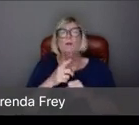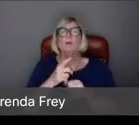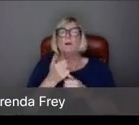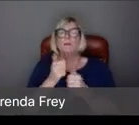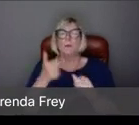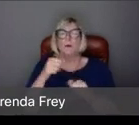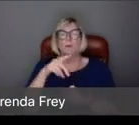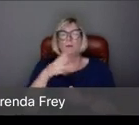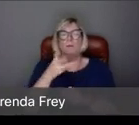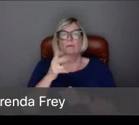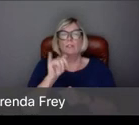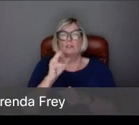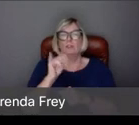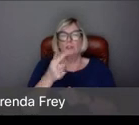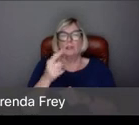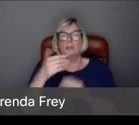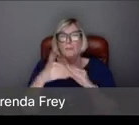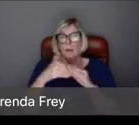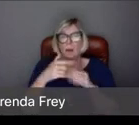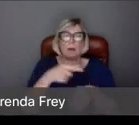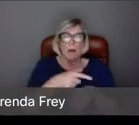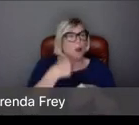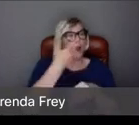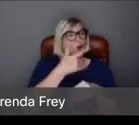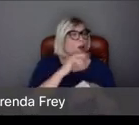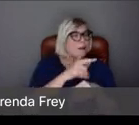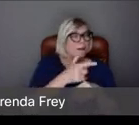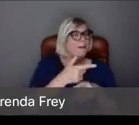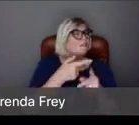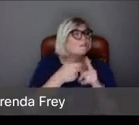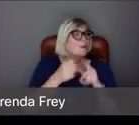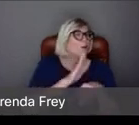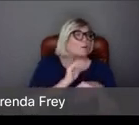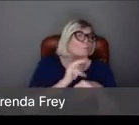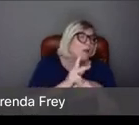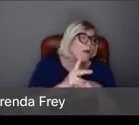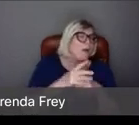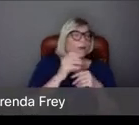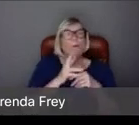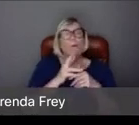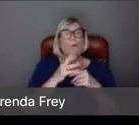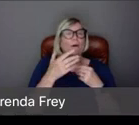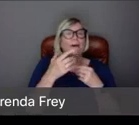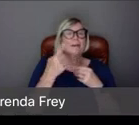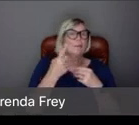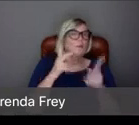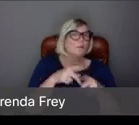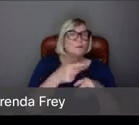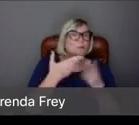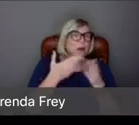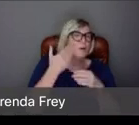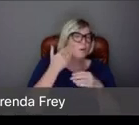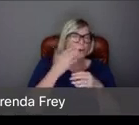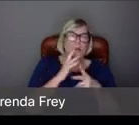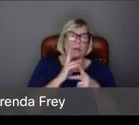you get an email that looks like it could come from a reputable source, such as your bank or some place that you think you may know. Be